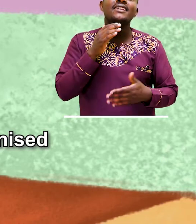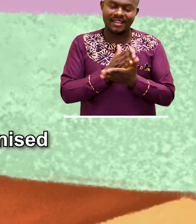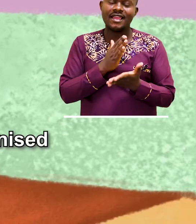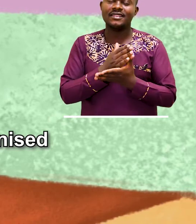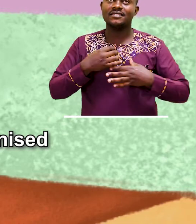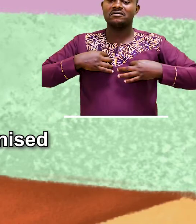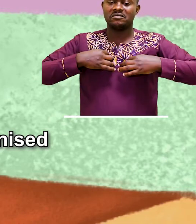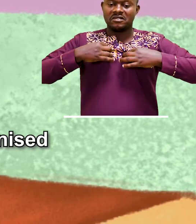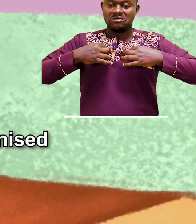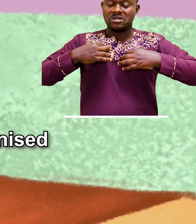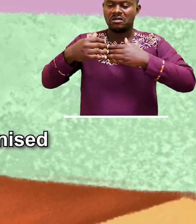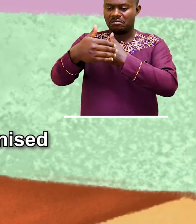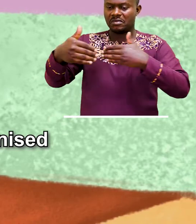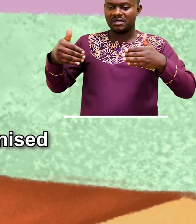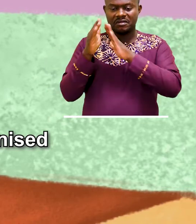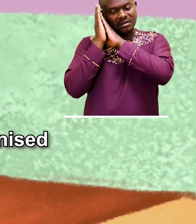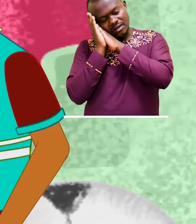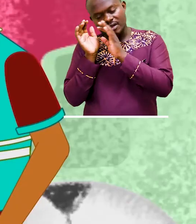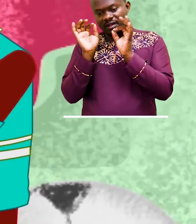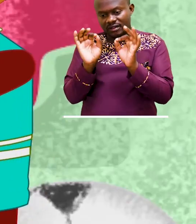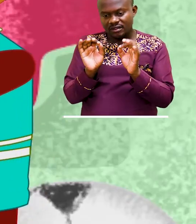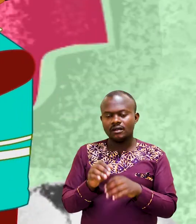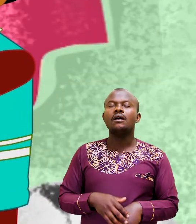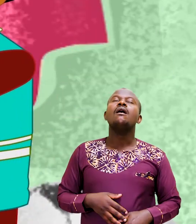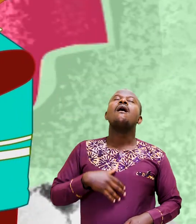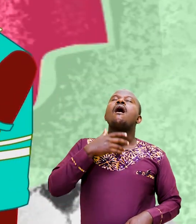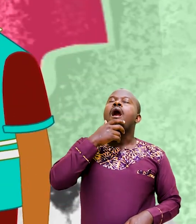it keeps the bedroom organized.